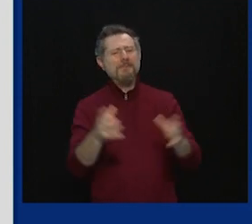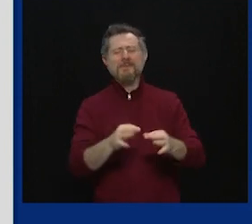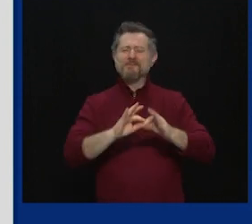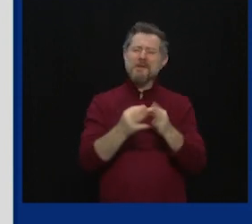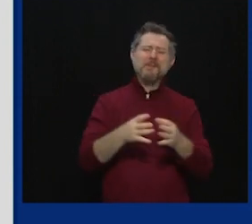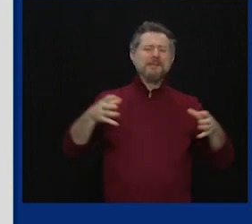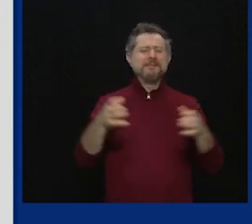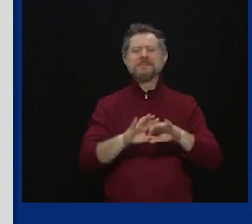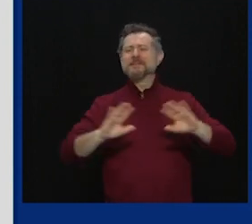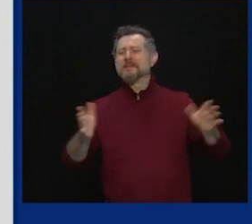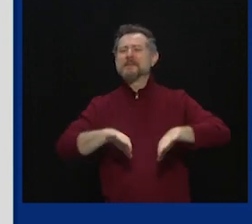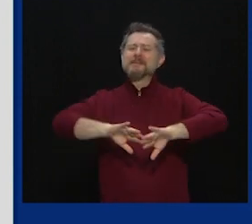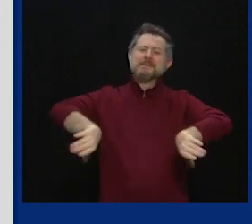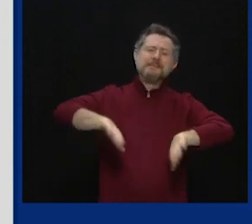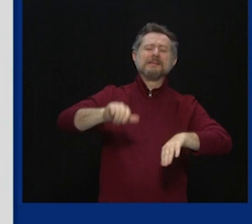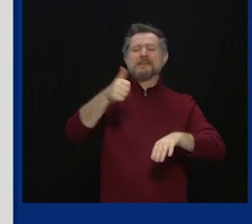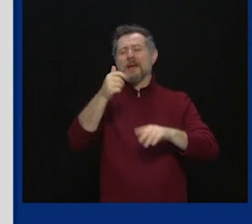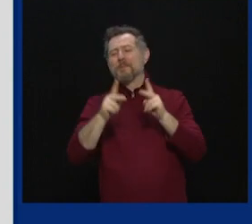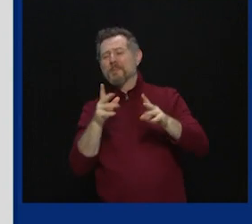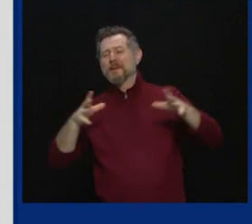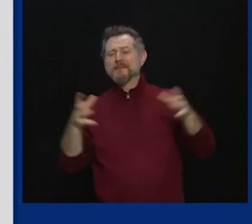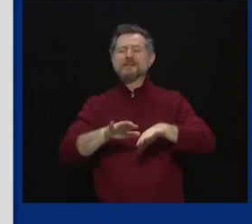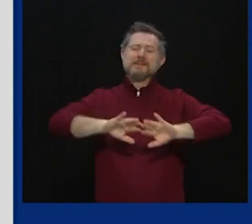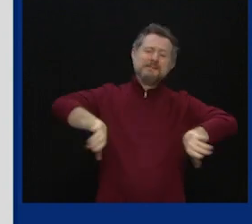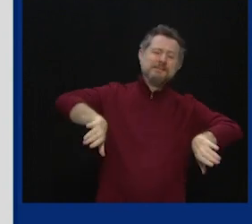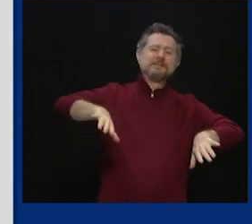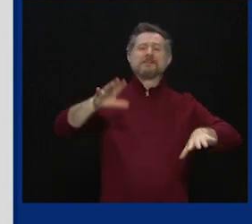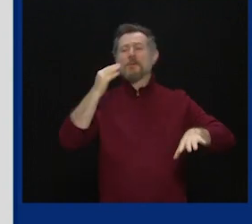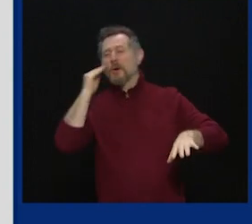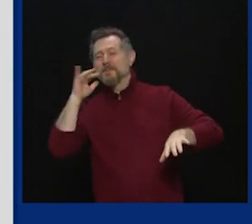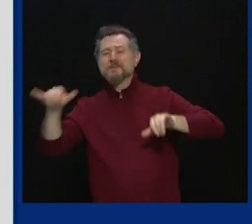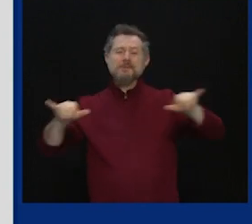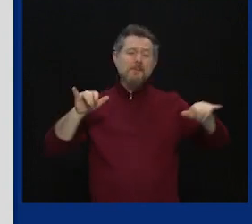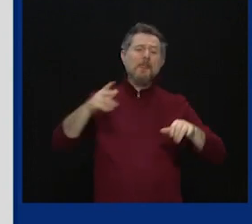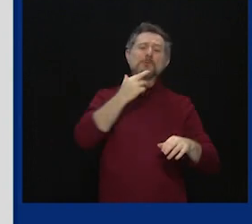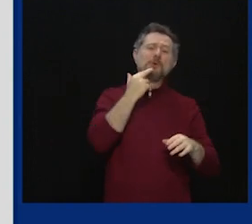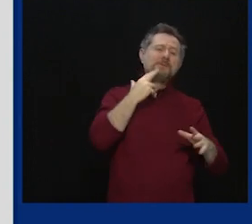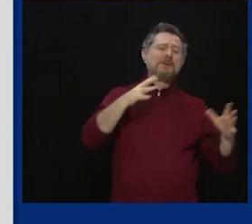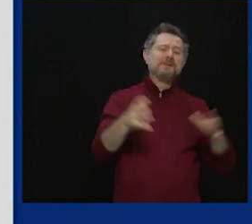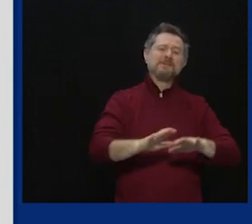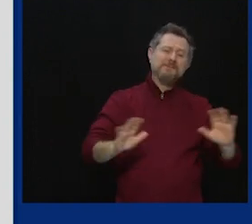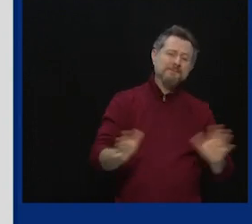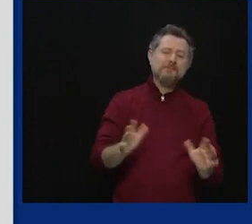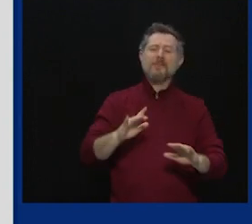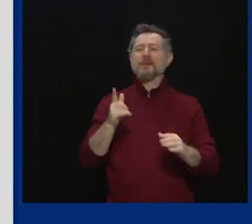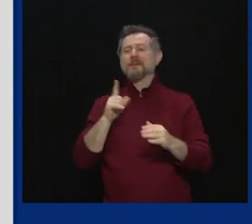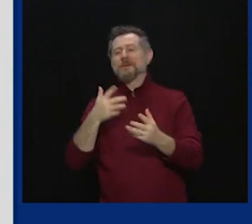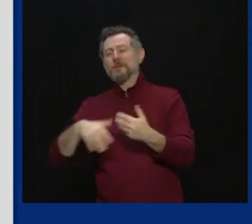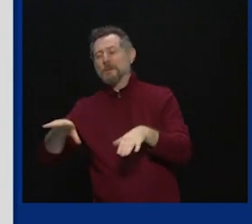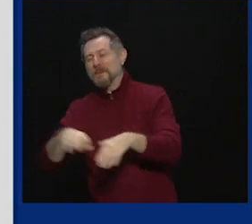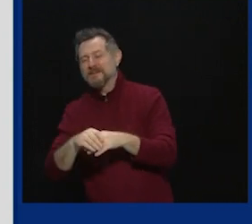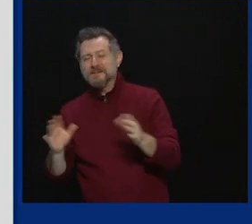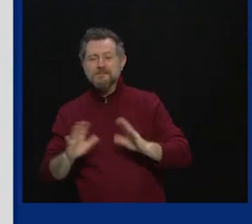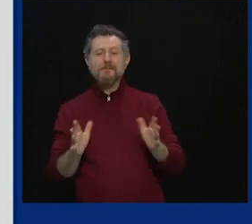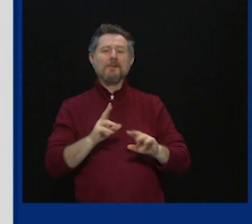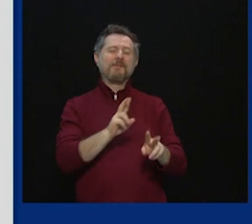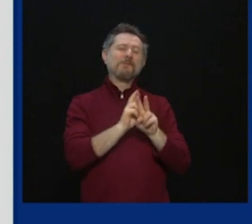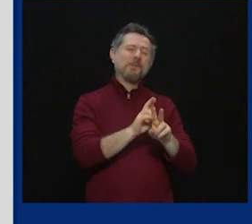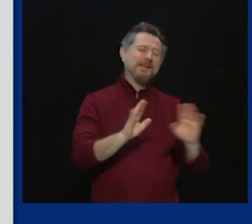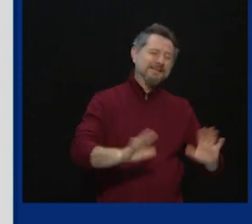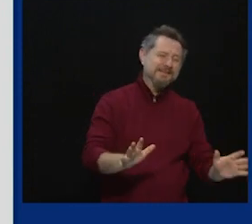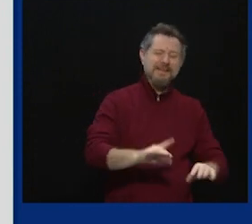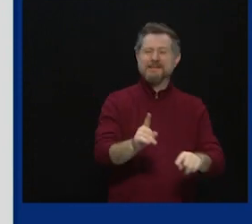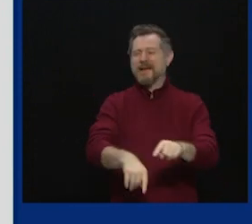10, and you could not go out to restaurants, and you could not have that wedding, you could not go to that funeral. We've come